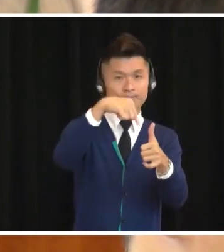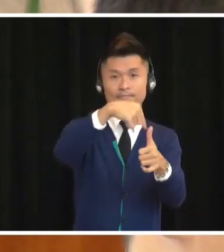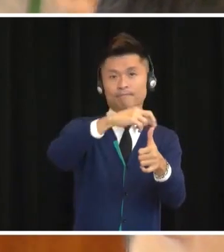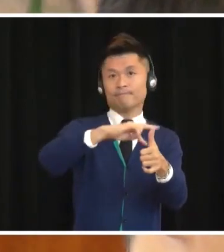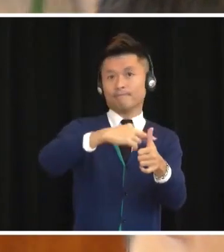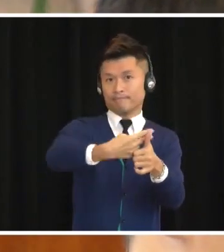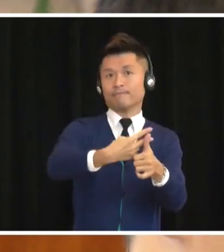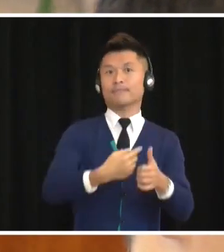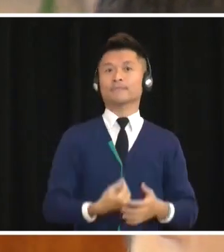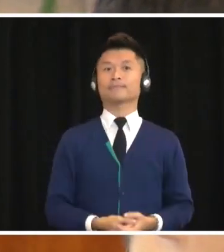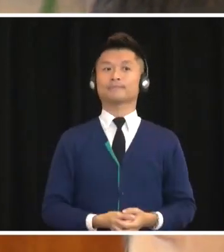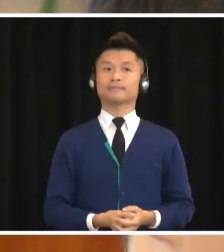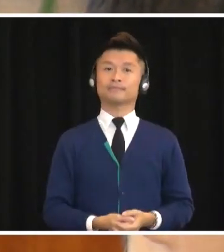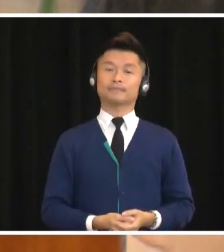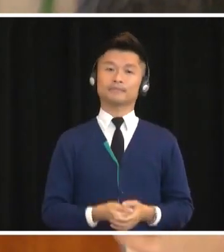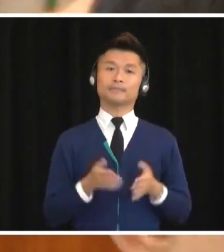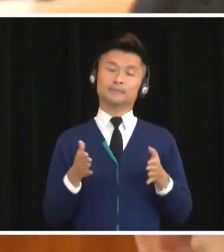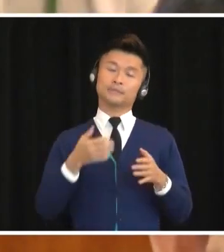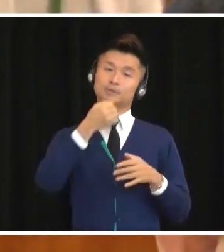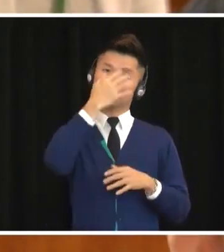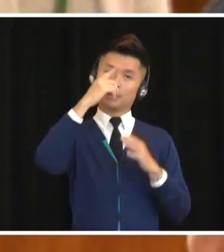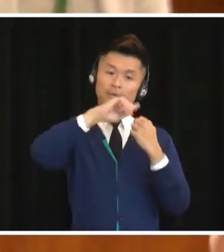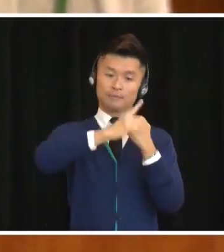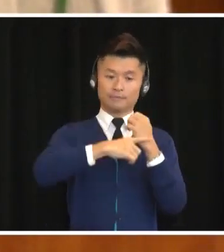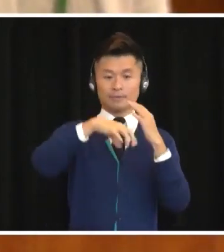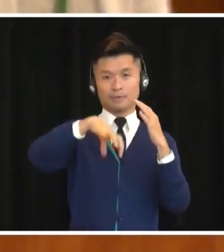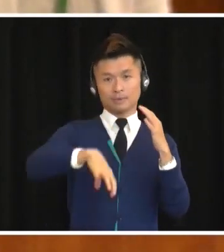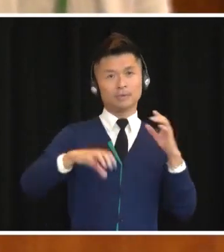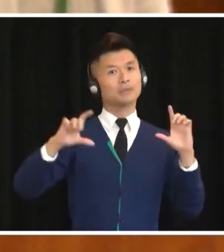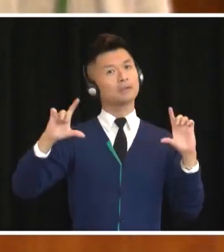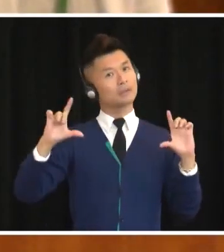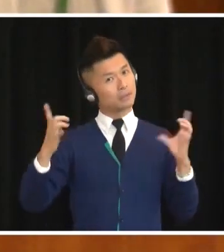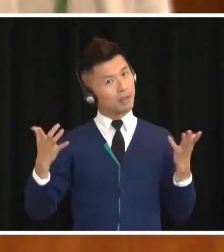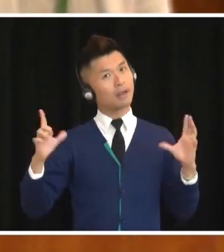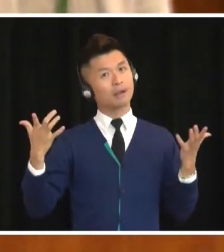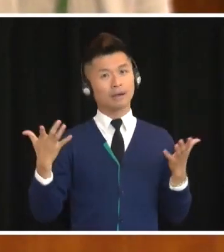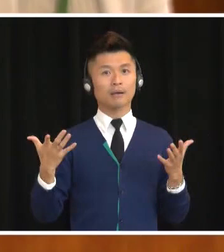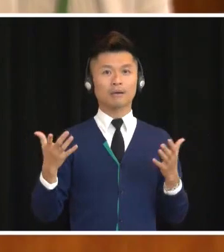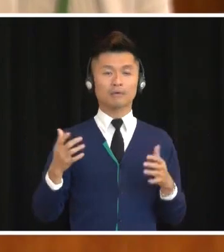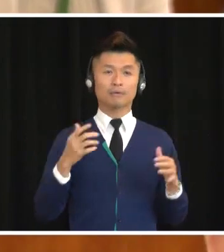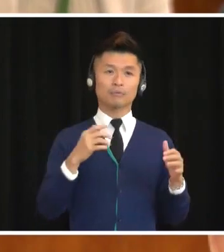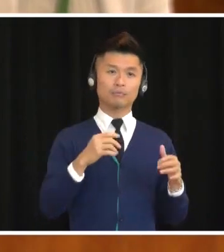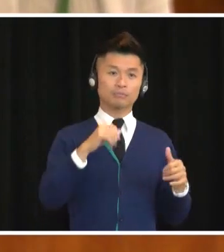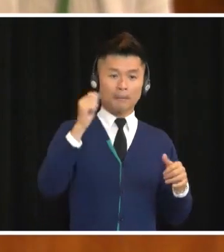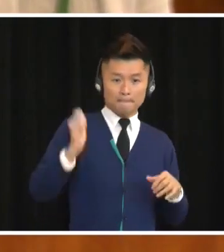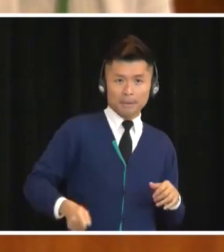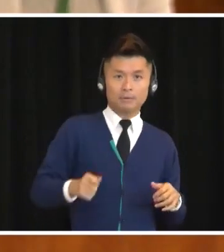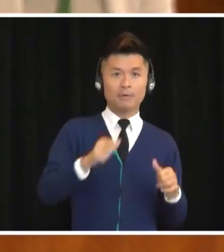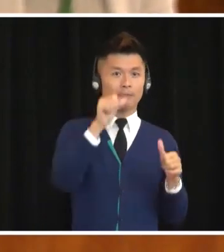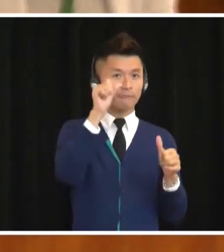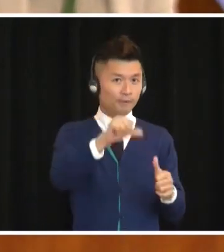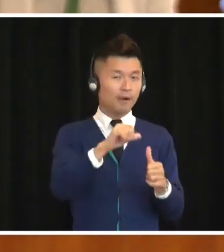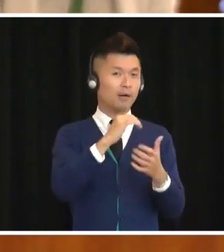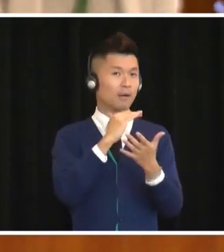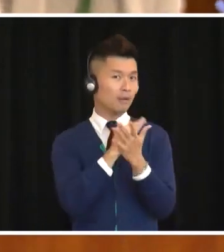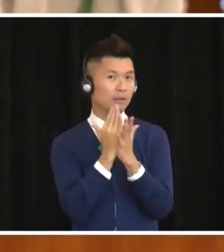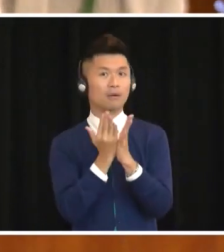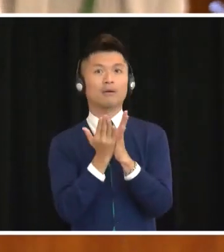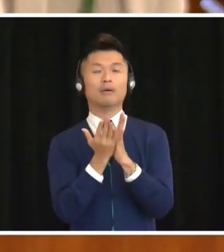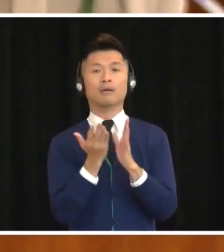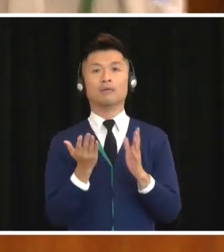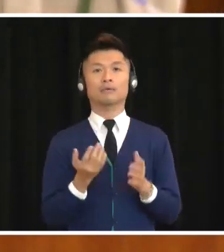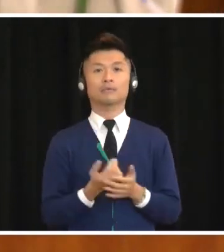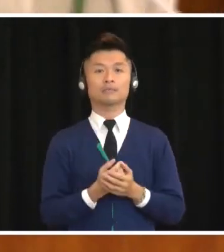to receive reformatory education. This is the general procedure that is being implemented at the juvenile